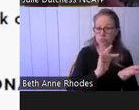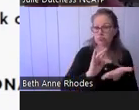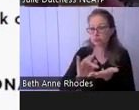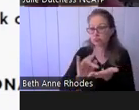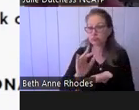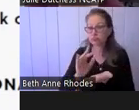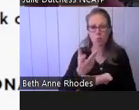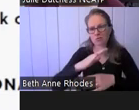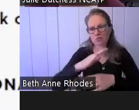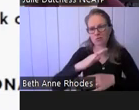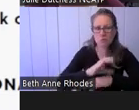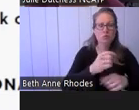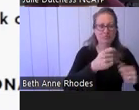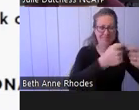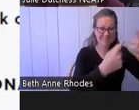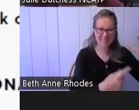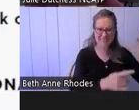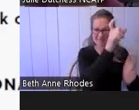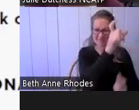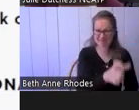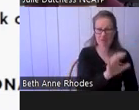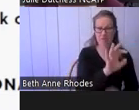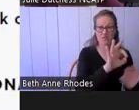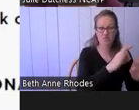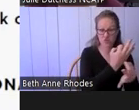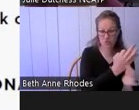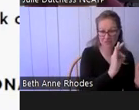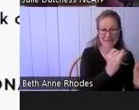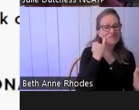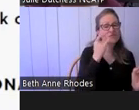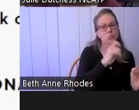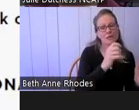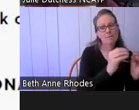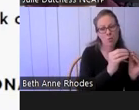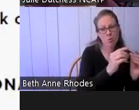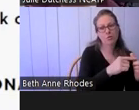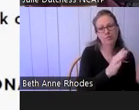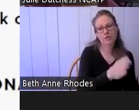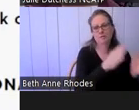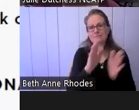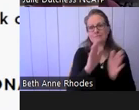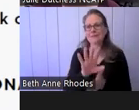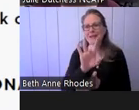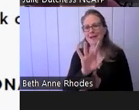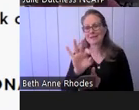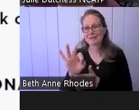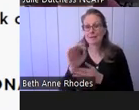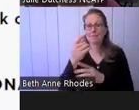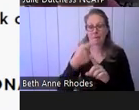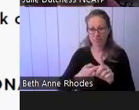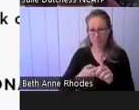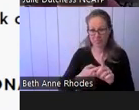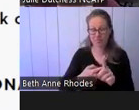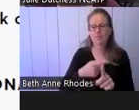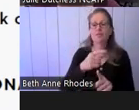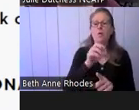on the free. If you need more, then you can pay. It's $8.99 a month, or